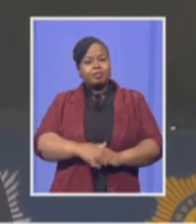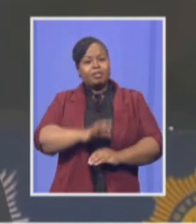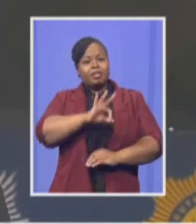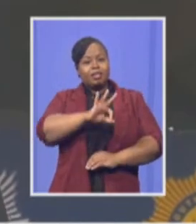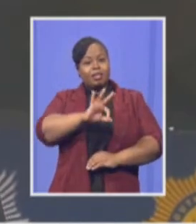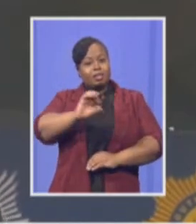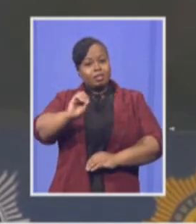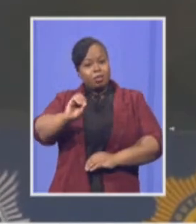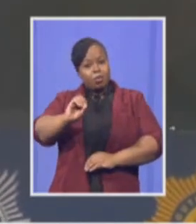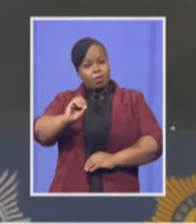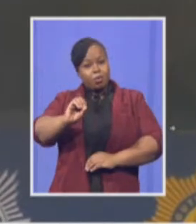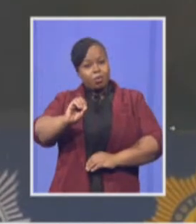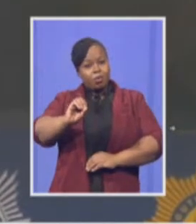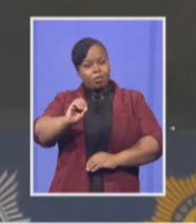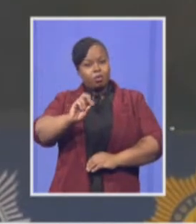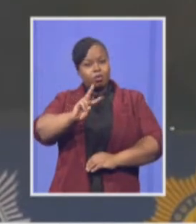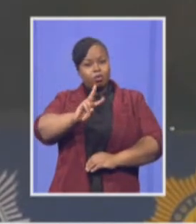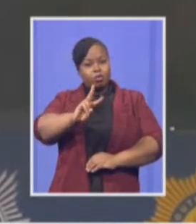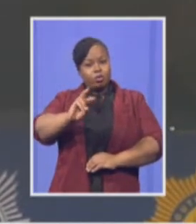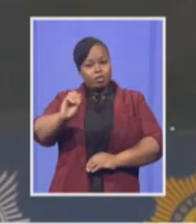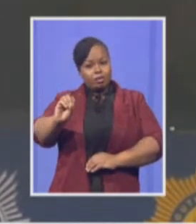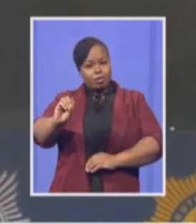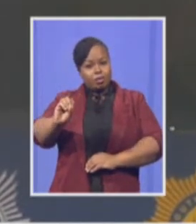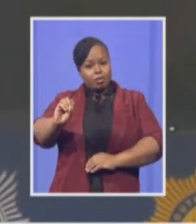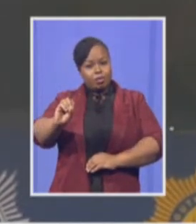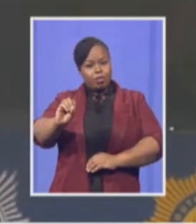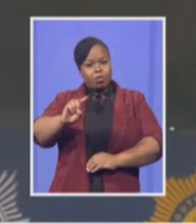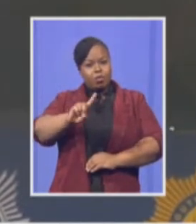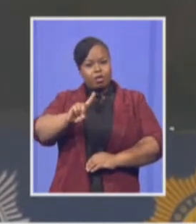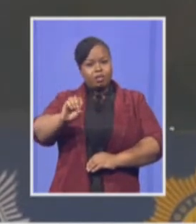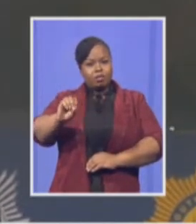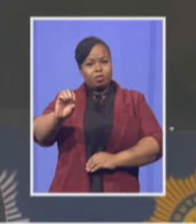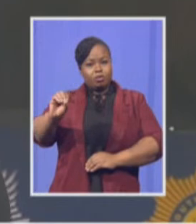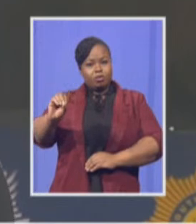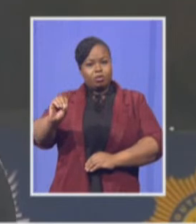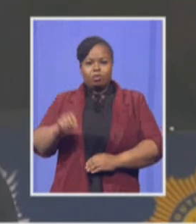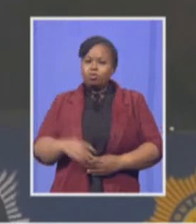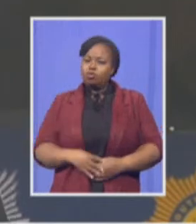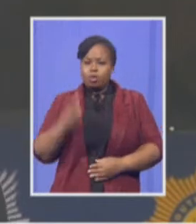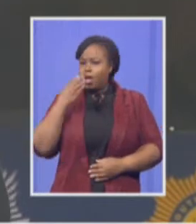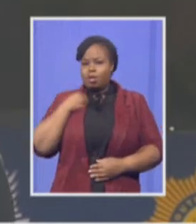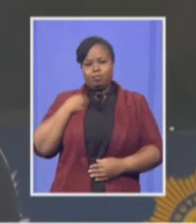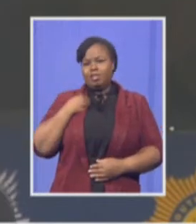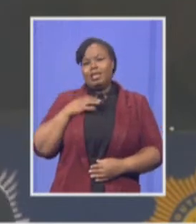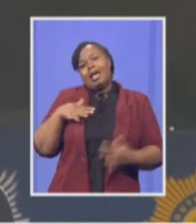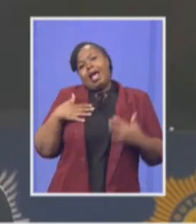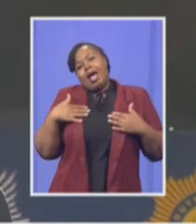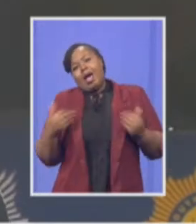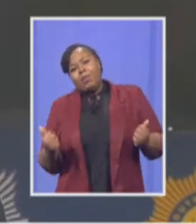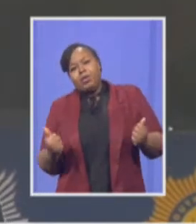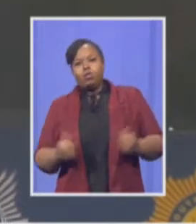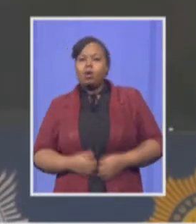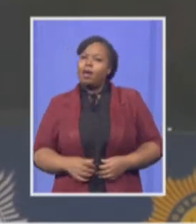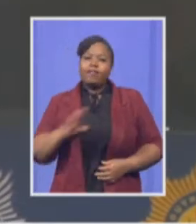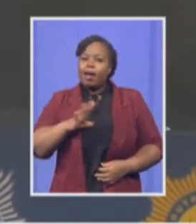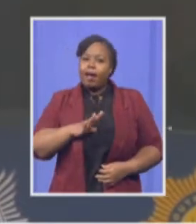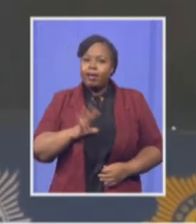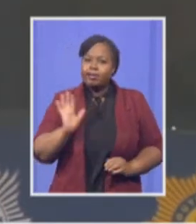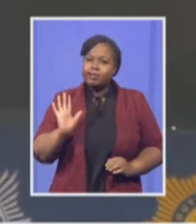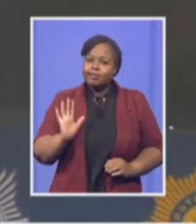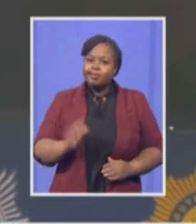30 20 100. Ungangibuzi impilo ngiyaphila.